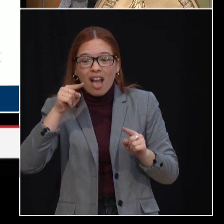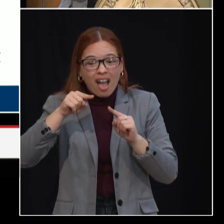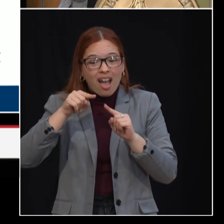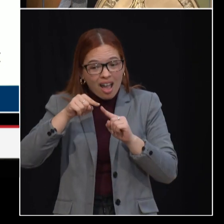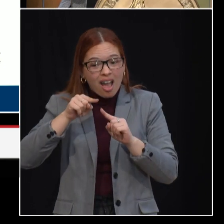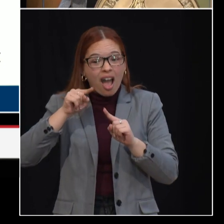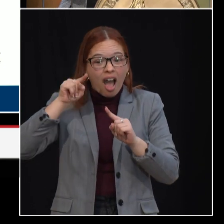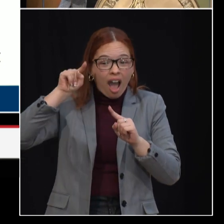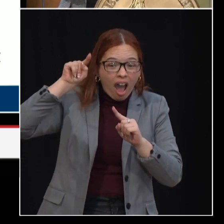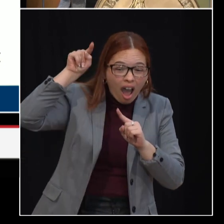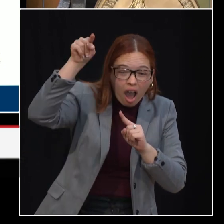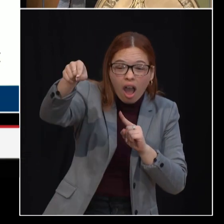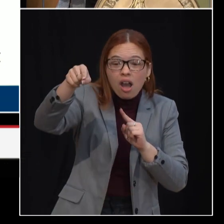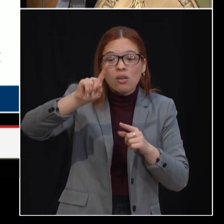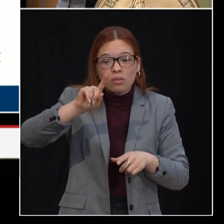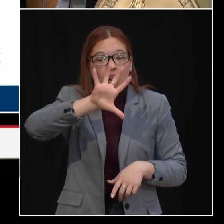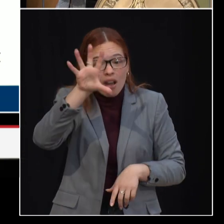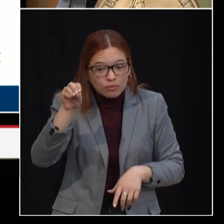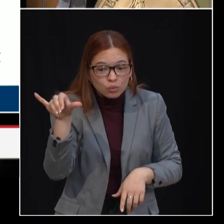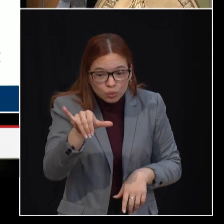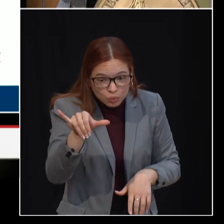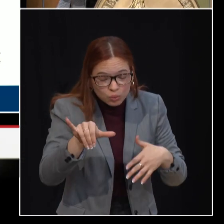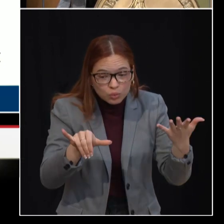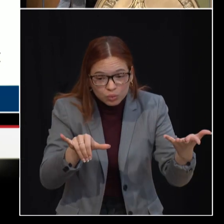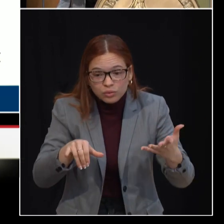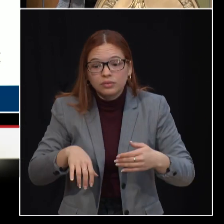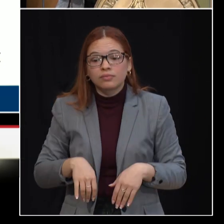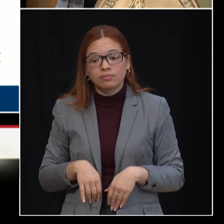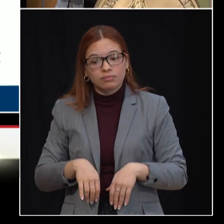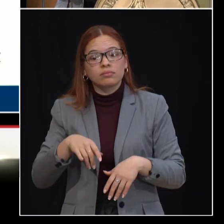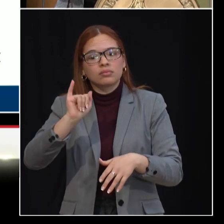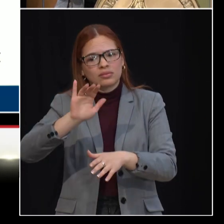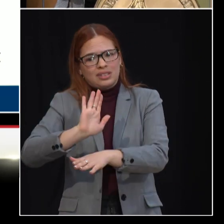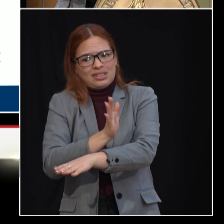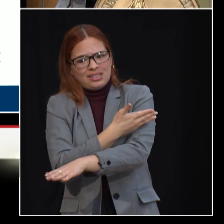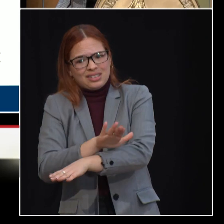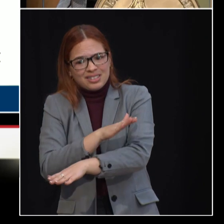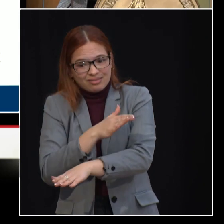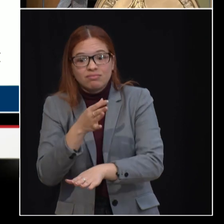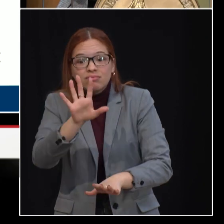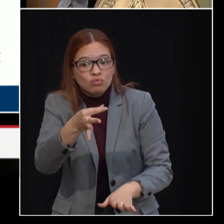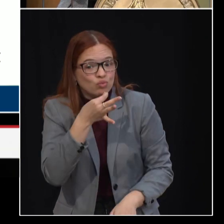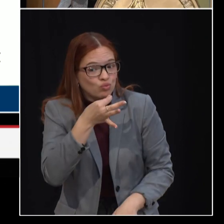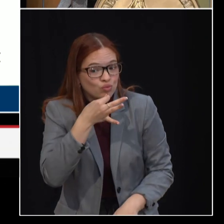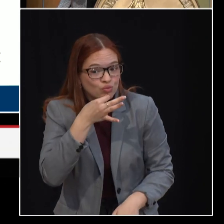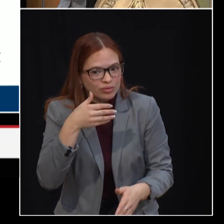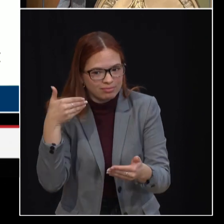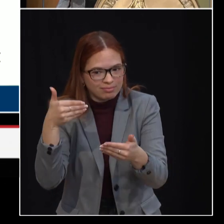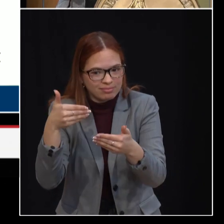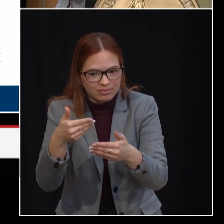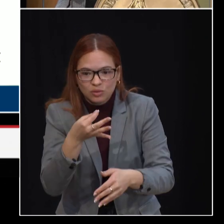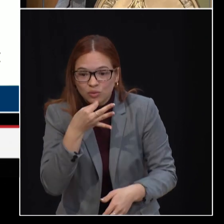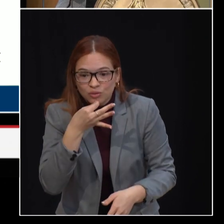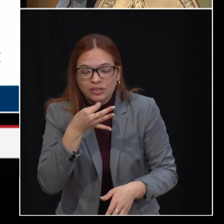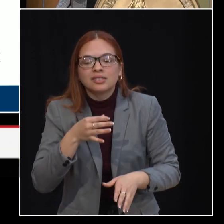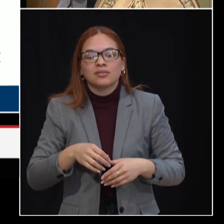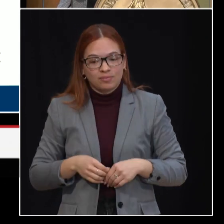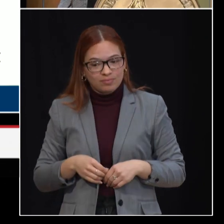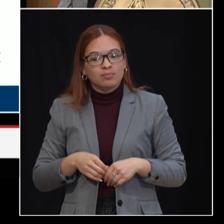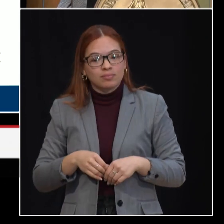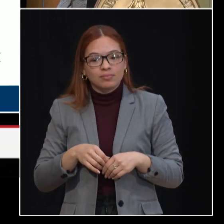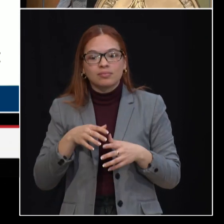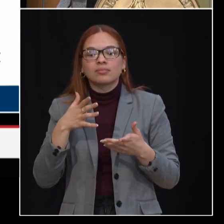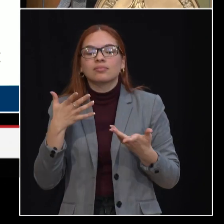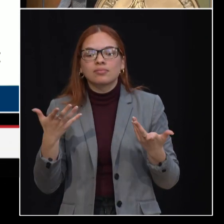have a concert series that we hope that you all will be just as excited about as we are, that's kicking off as a part of the Cherry